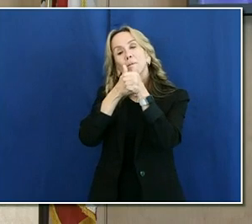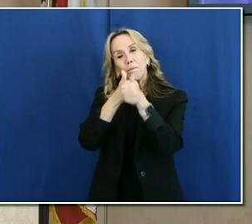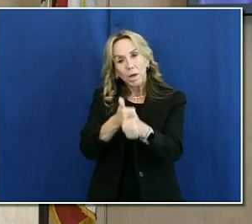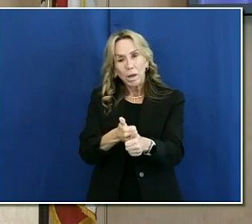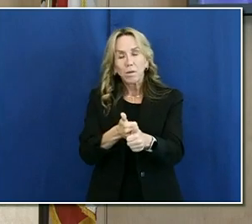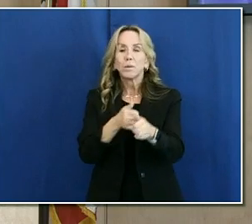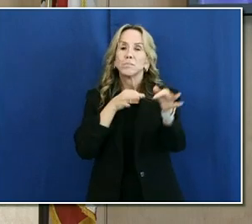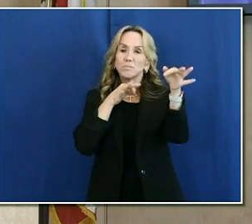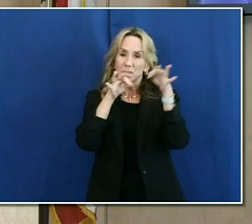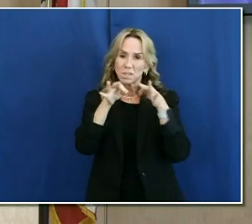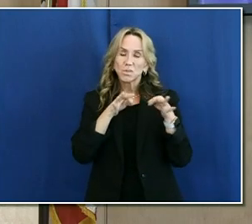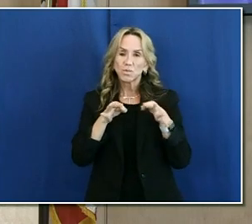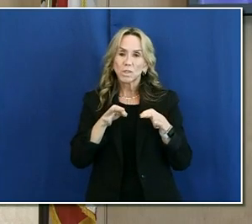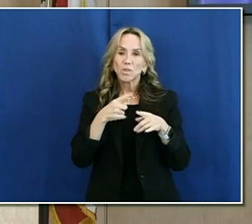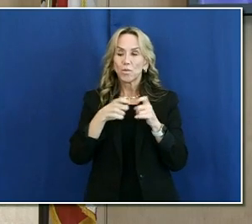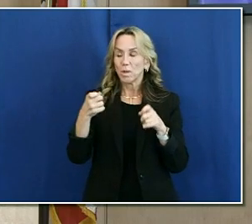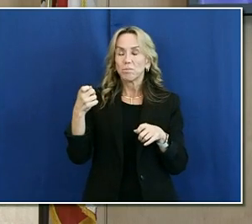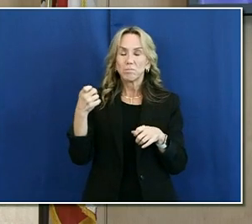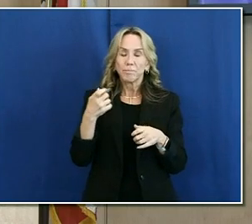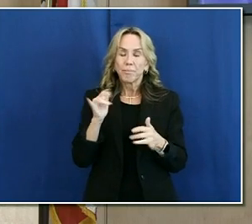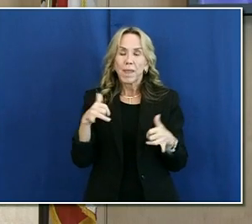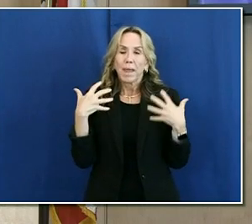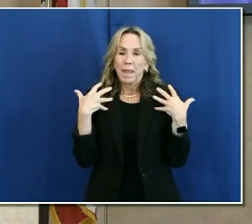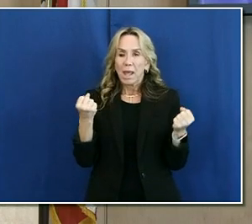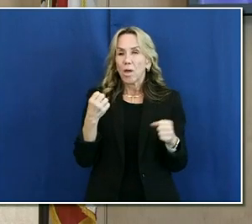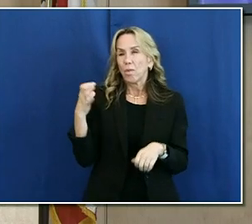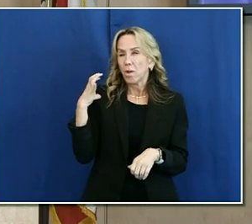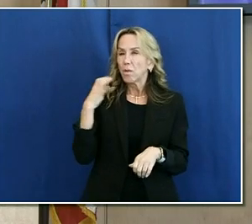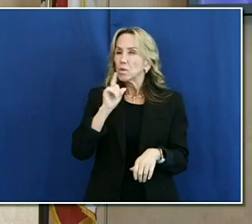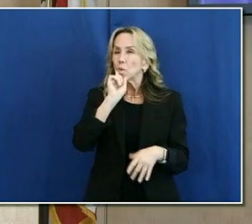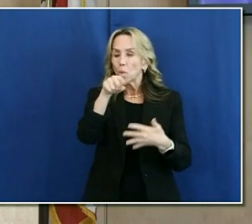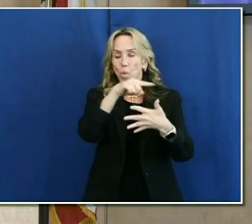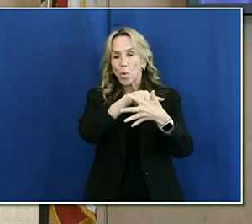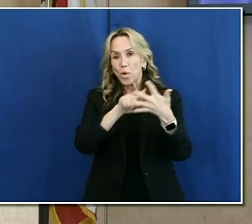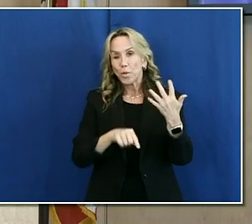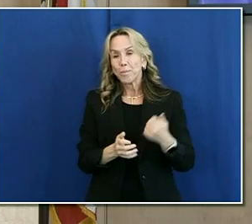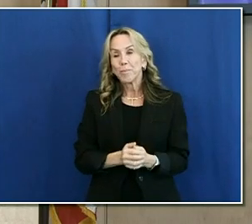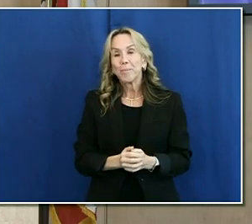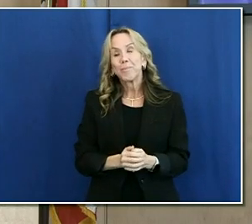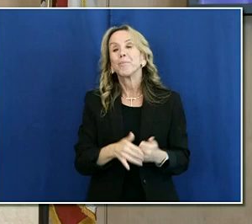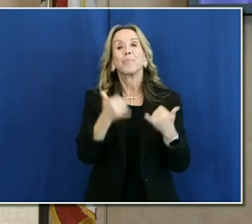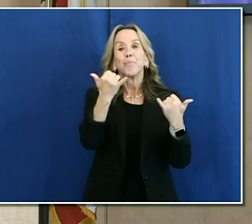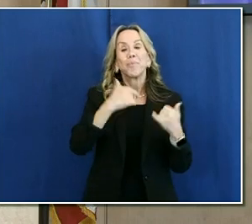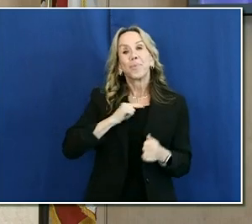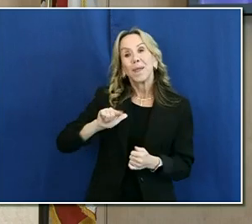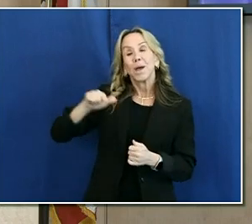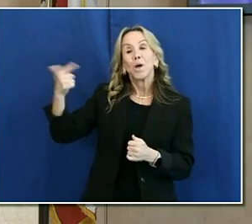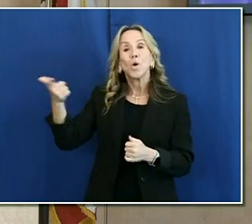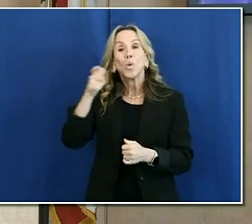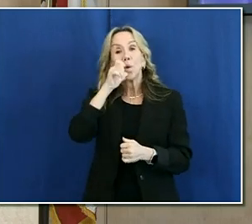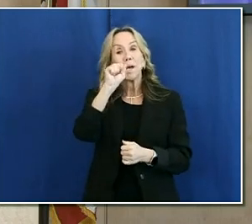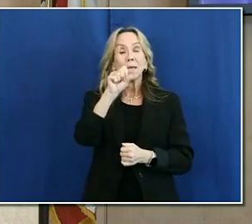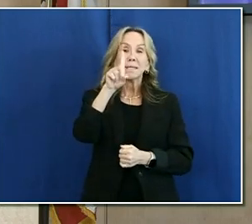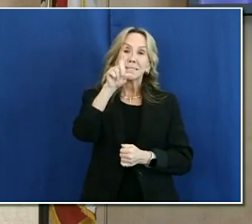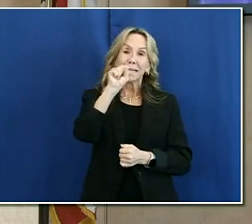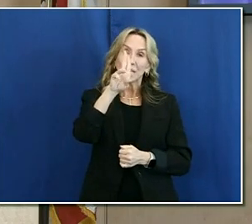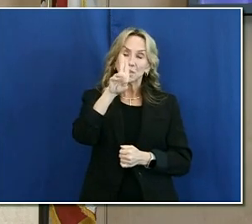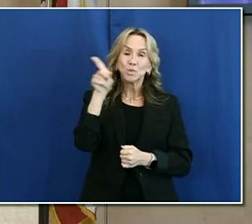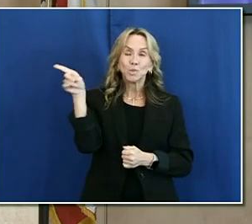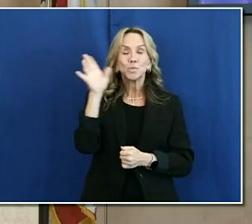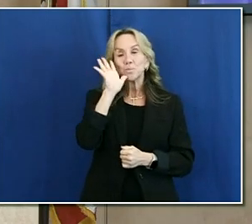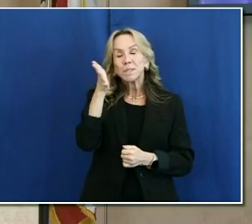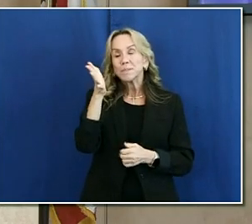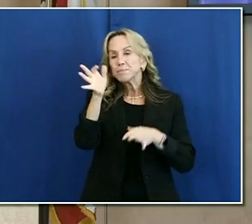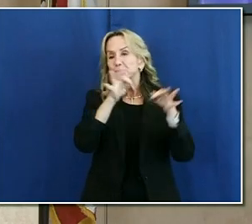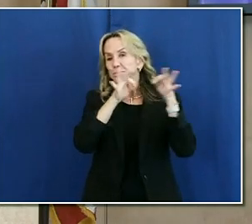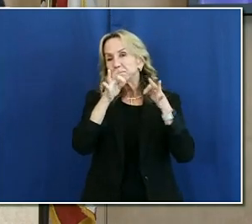the instructions that are in the health officer order. So with that, I'd like to turn it over to our colleagues from San Diego State, and then I'll be available afterwards to